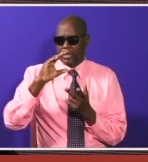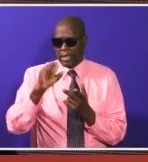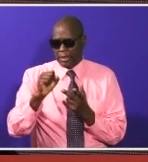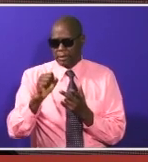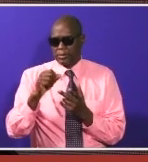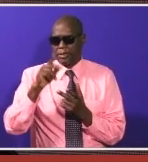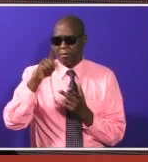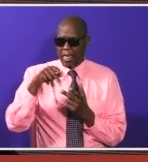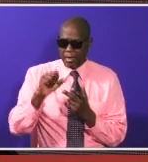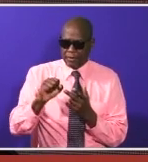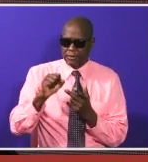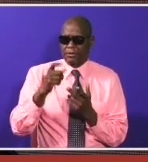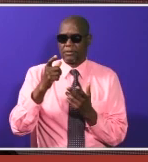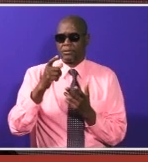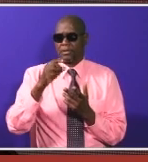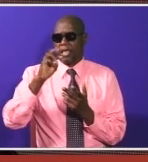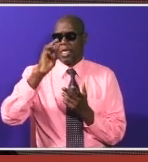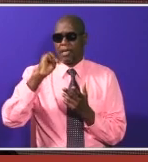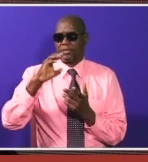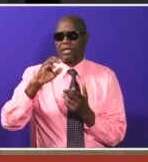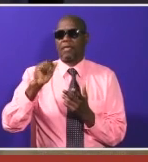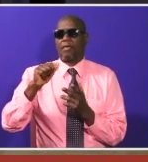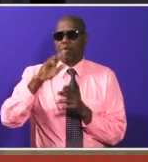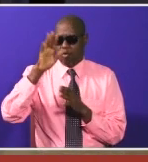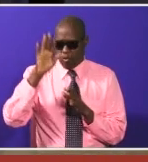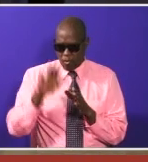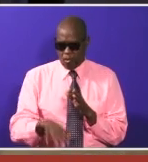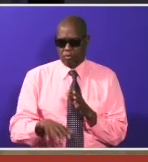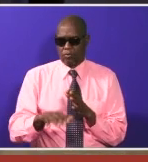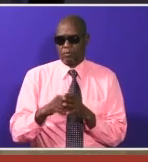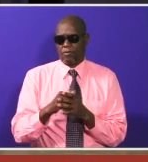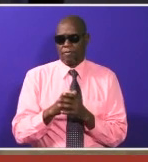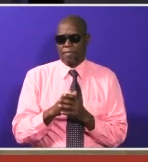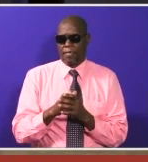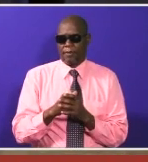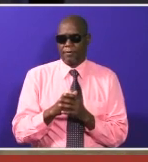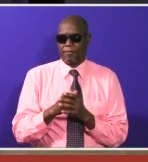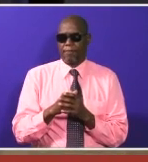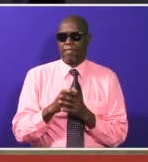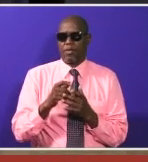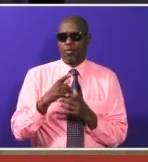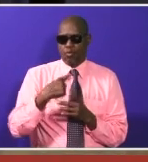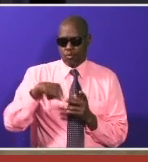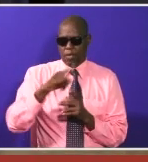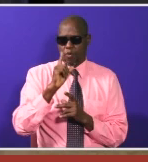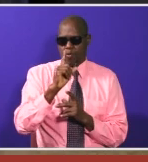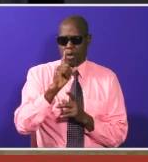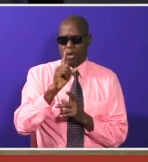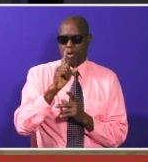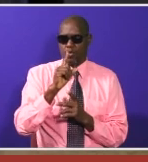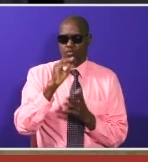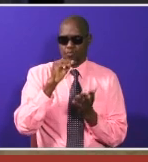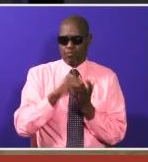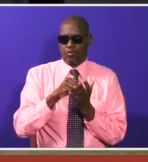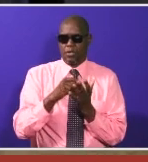PSs, all the way down to MCS. Mm-hmm. Those are state officers. So for them, we are the ones who set the pay. Then